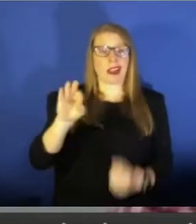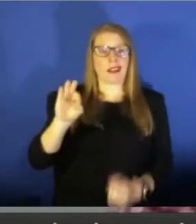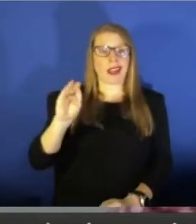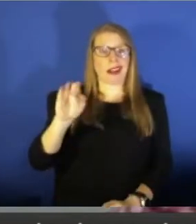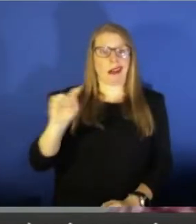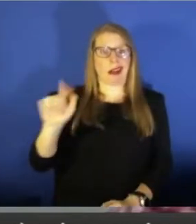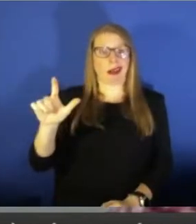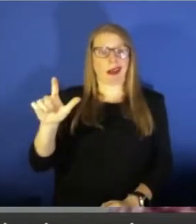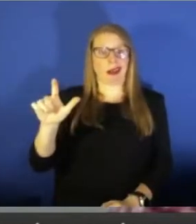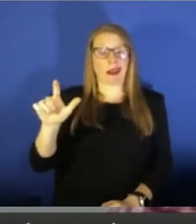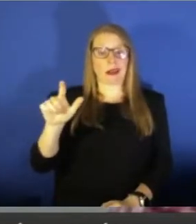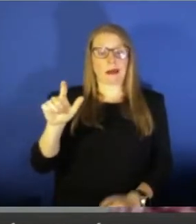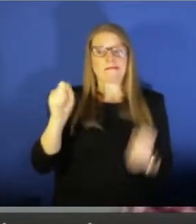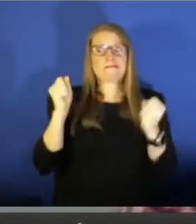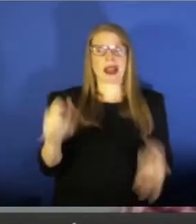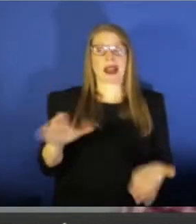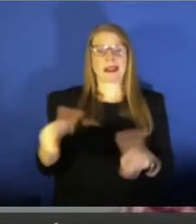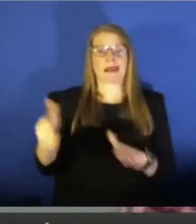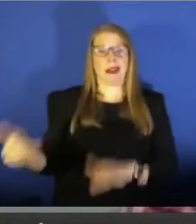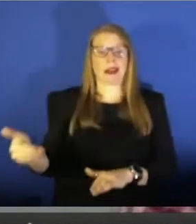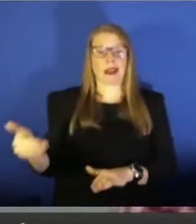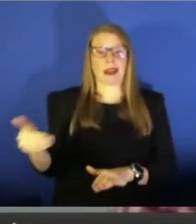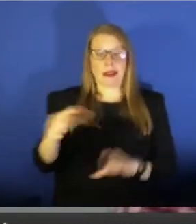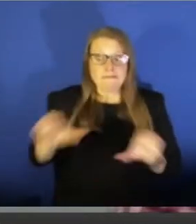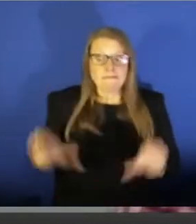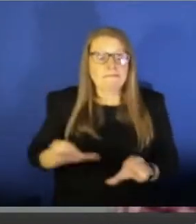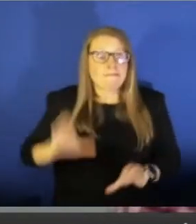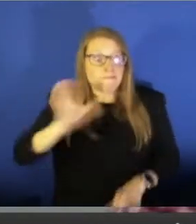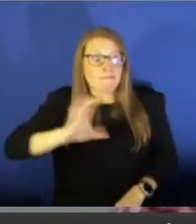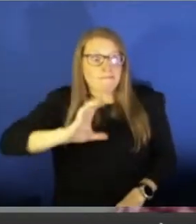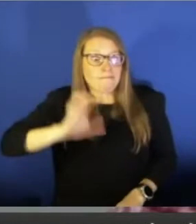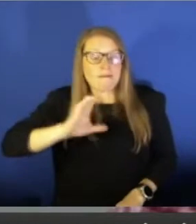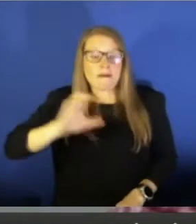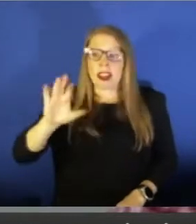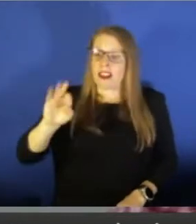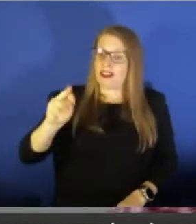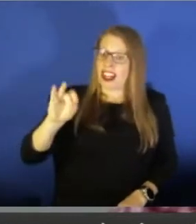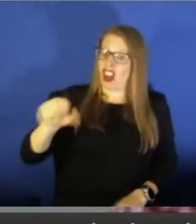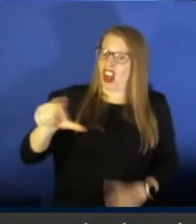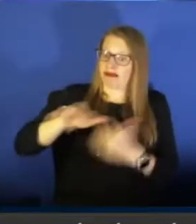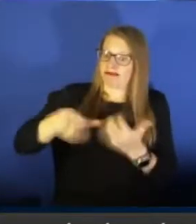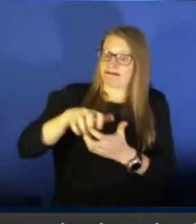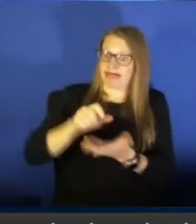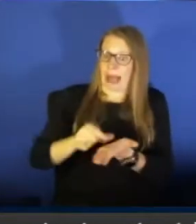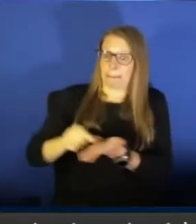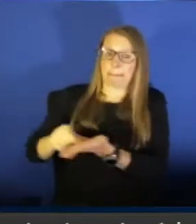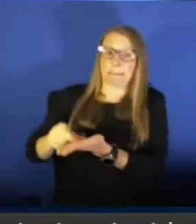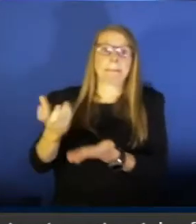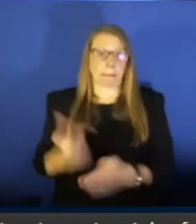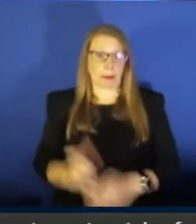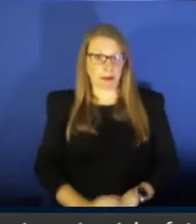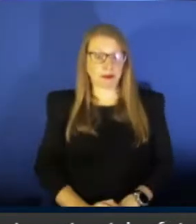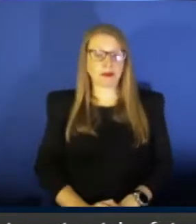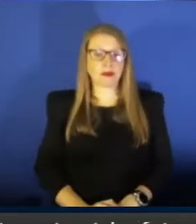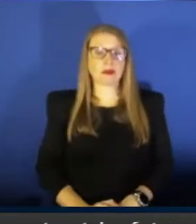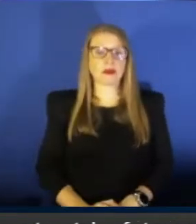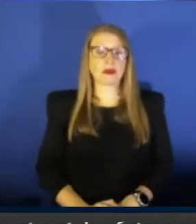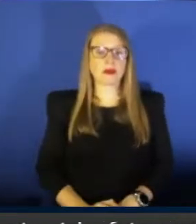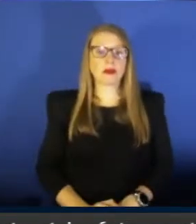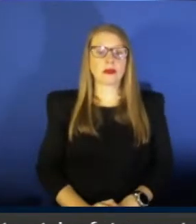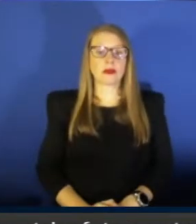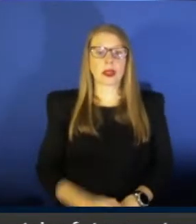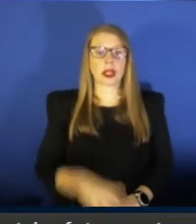symptoms. Sergeant? We've seen fentanyl, we've seen marijuana laced with fentanyl. Marijuana that kids are buying off the street that's